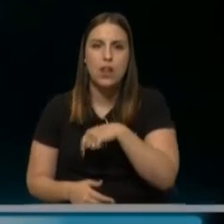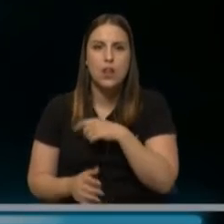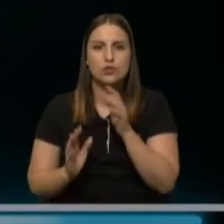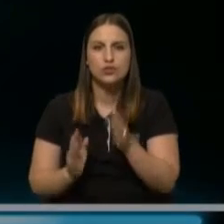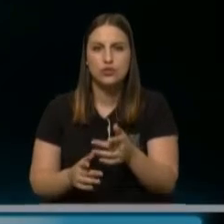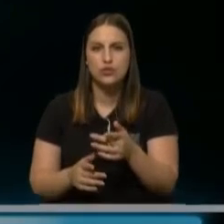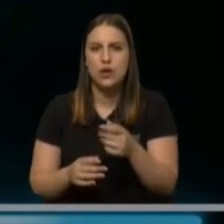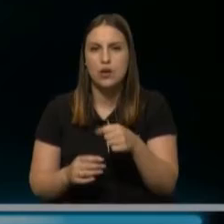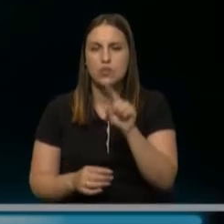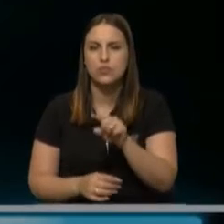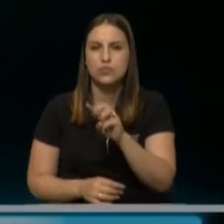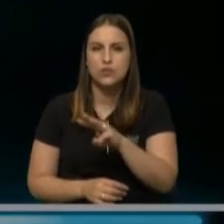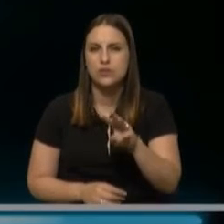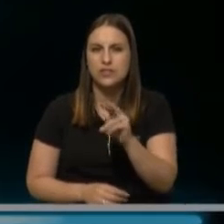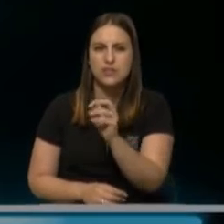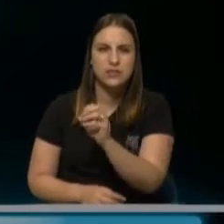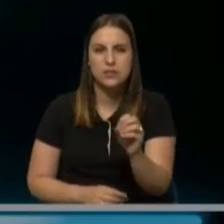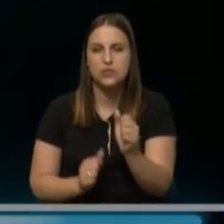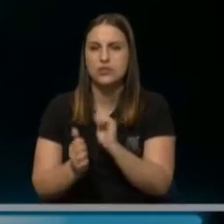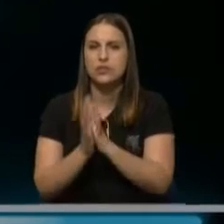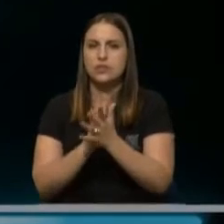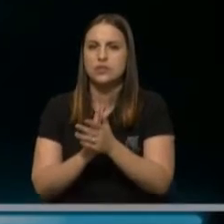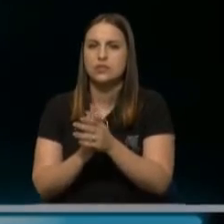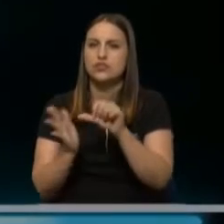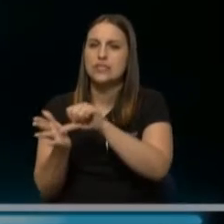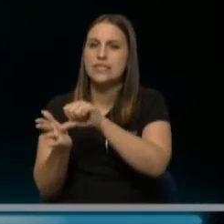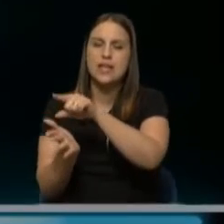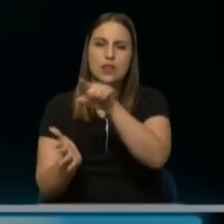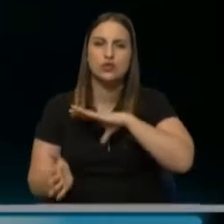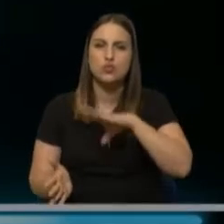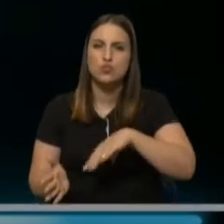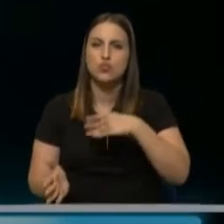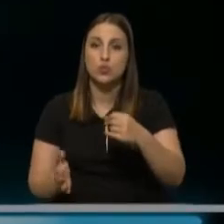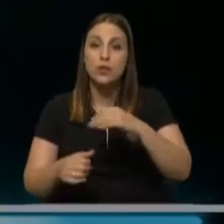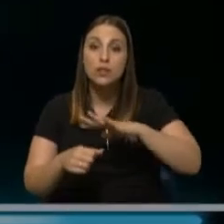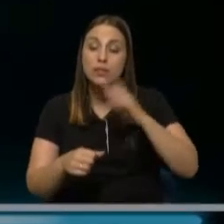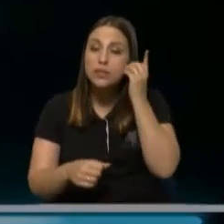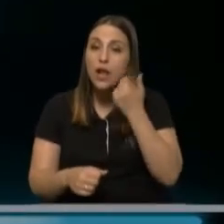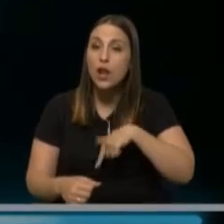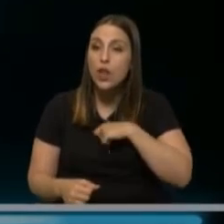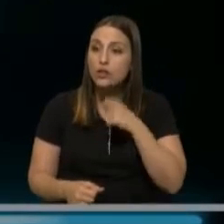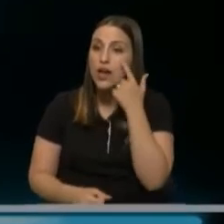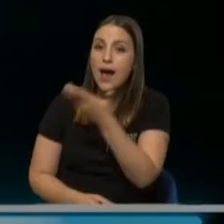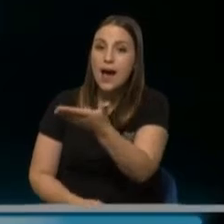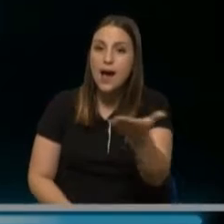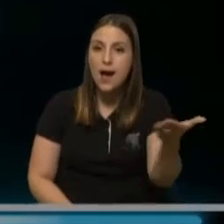than 1,300 recycle stations in the world for our mobiles.